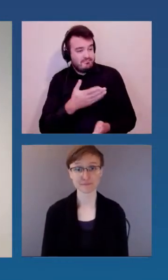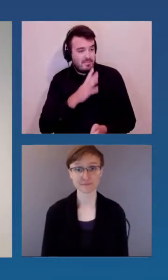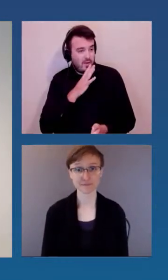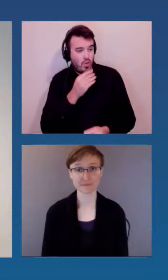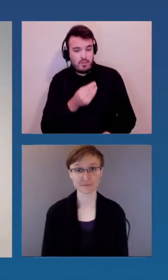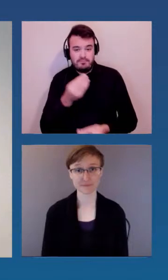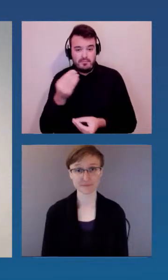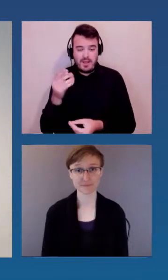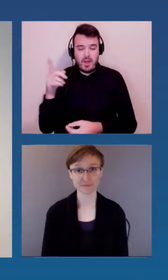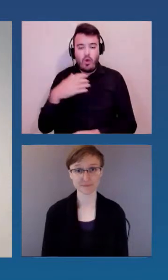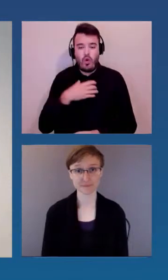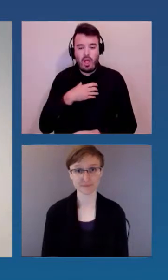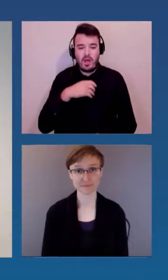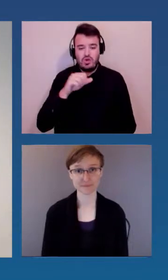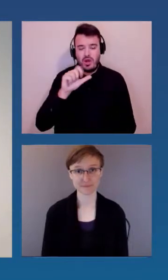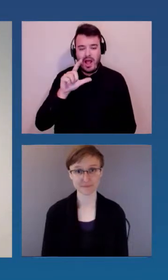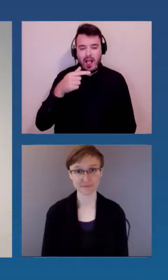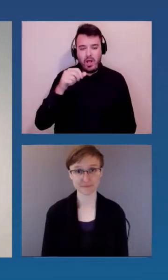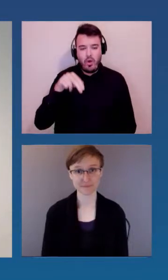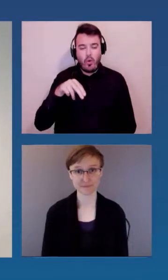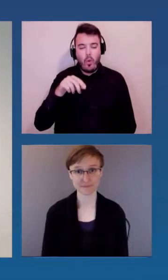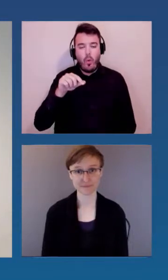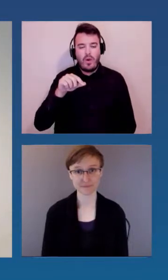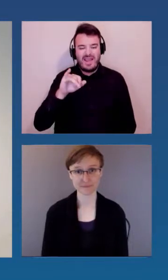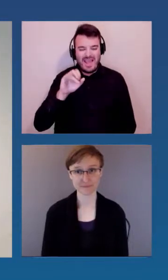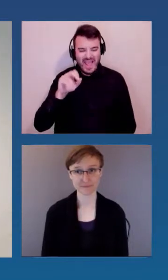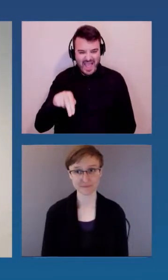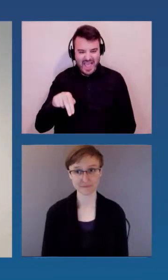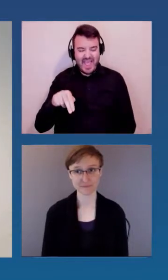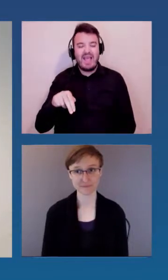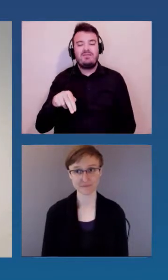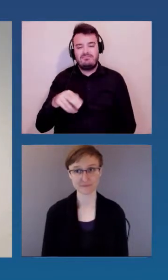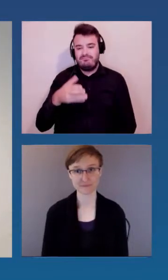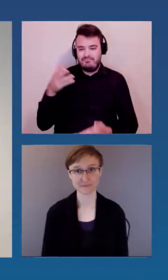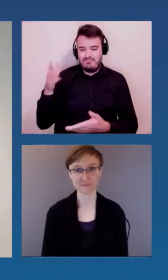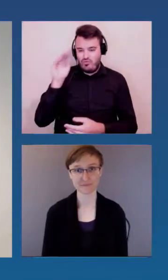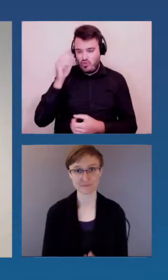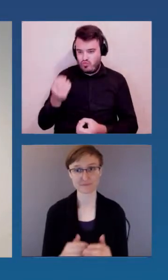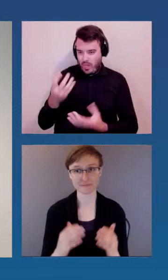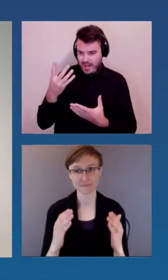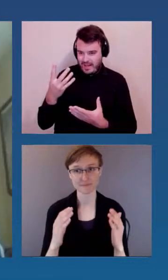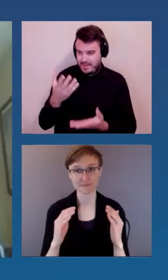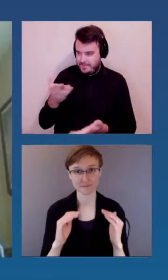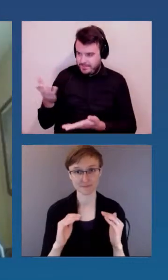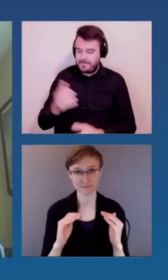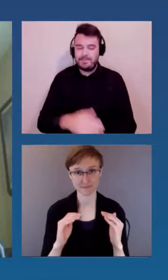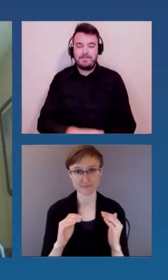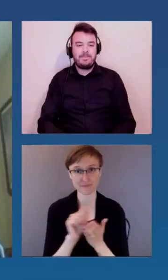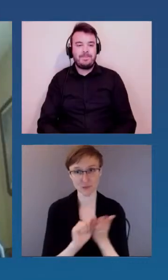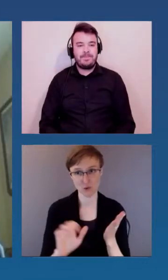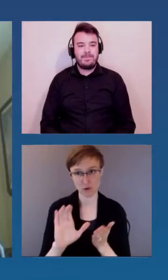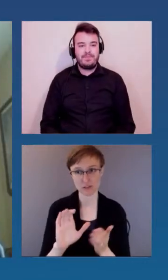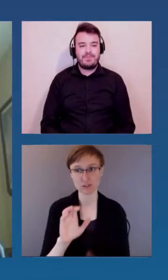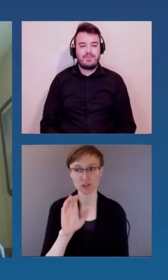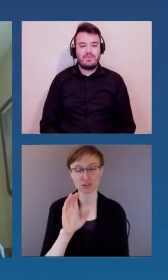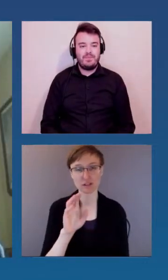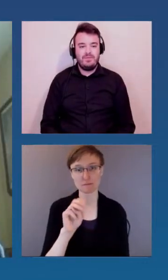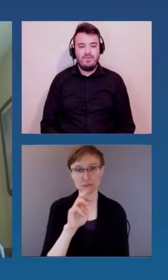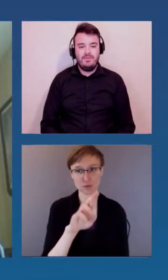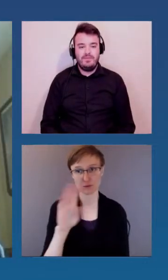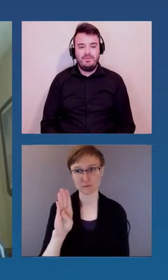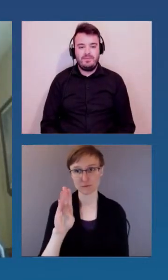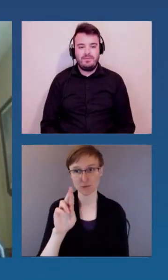to. Santé publique Ottawa est si fière des habitants d'Ottawa et de faire partie d'une communauté aussi